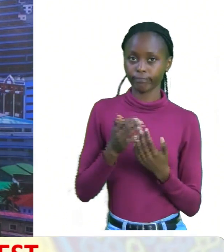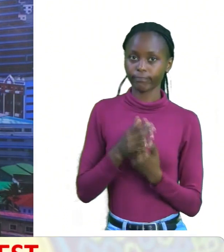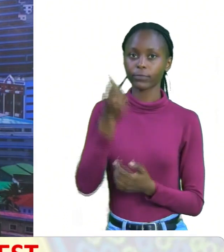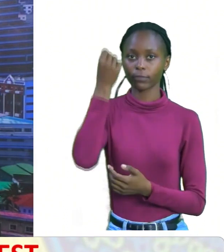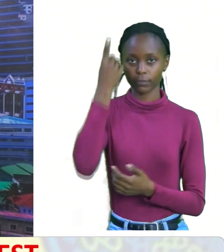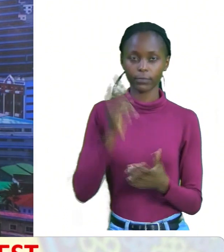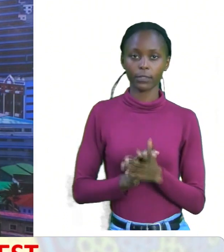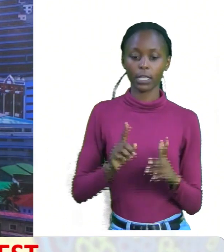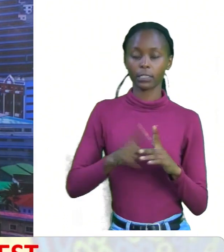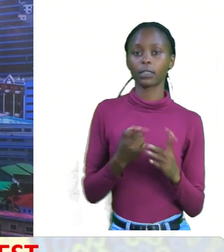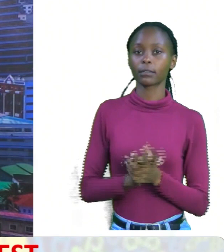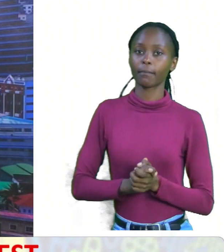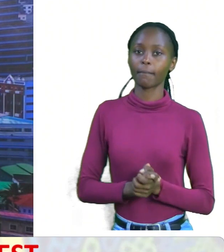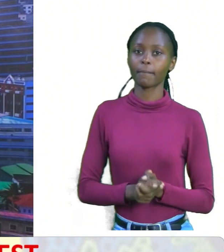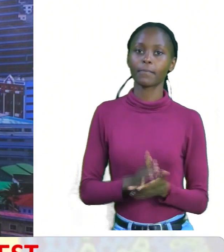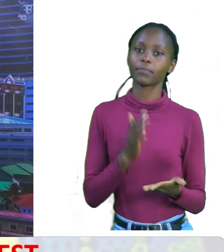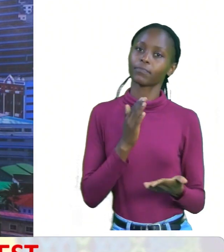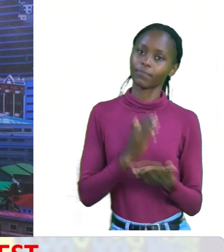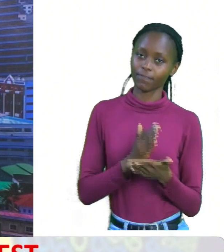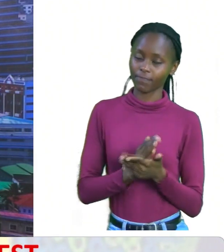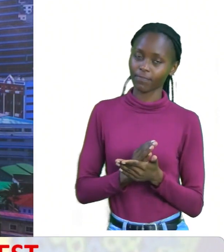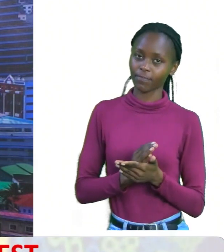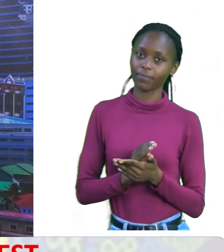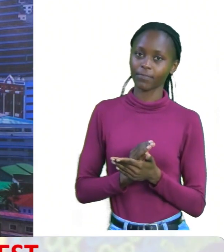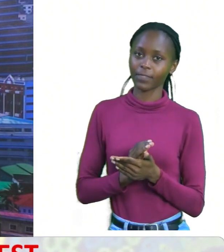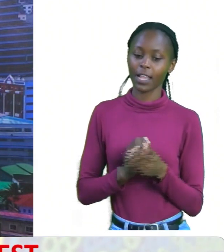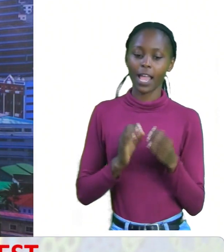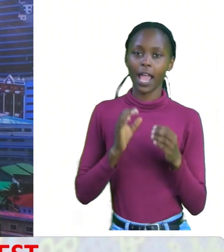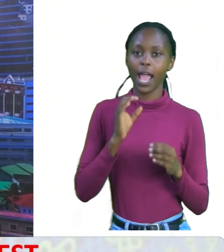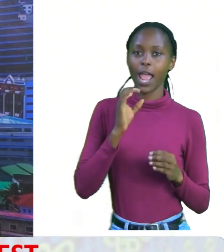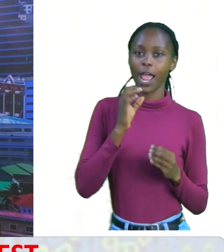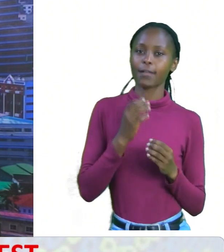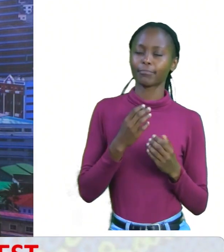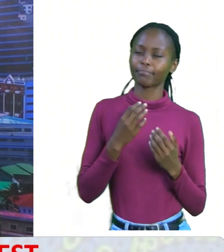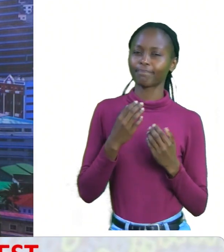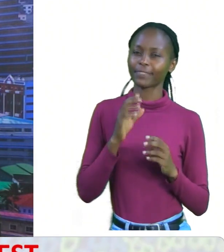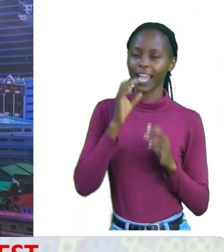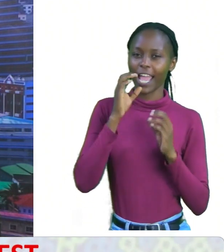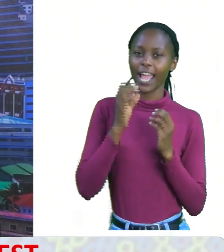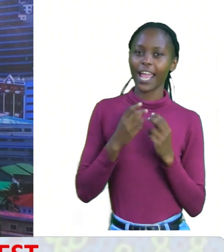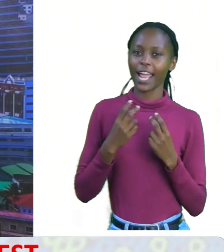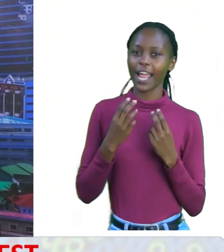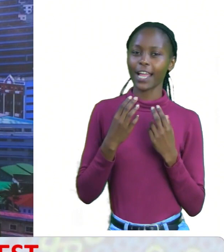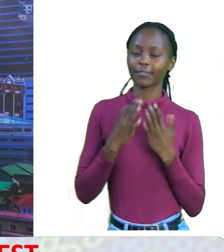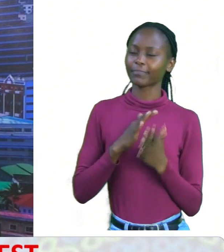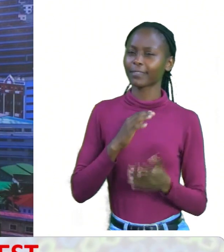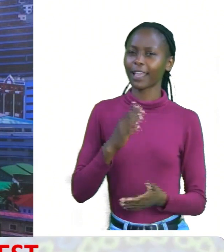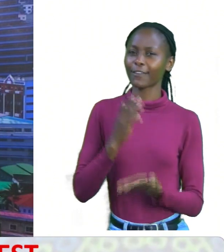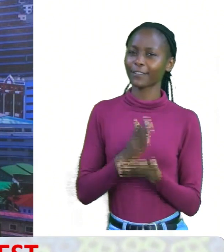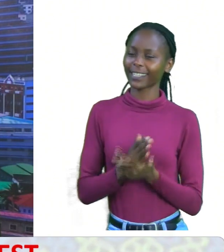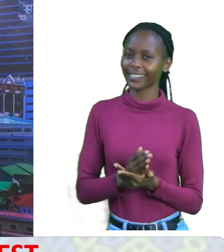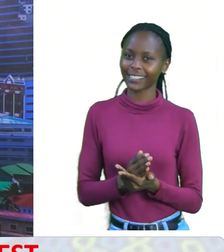starts, a fact is information minus emotion. Smollett, umesikio? A fact